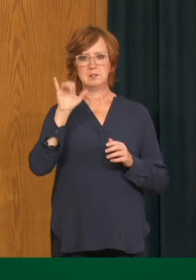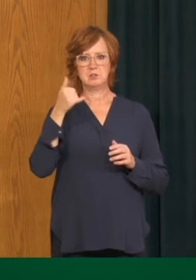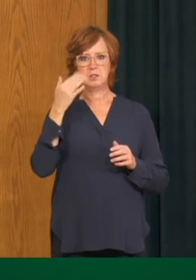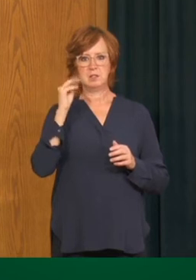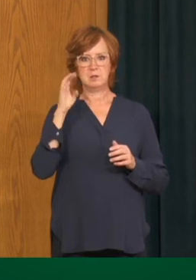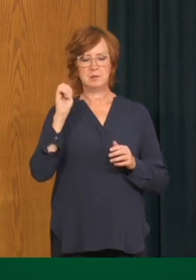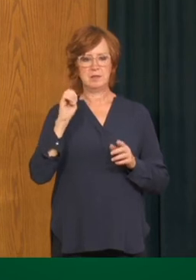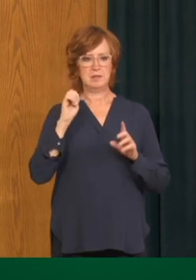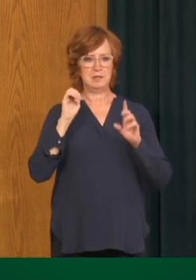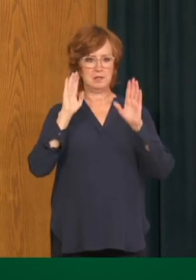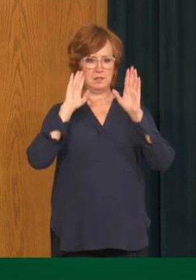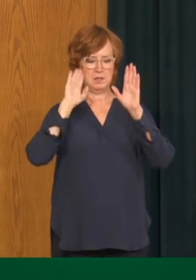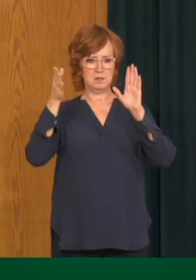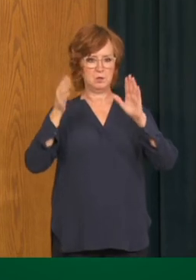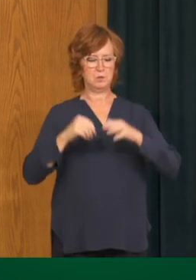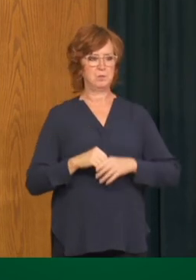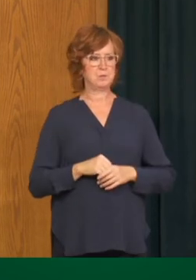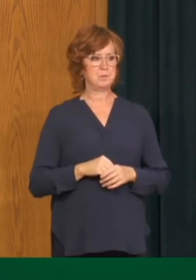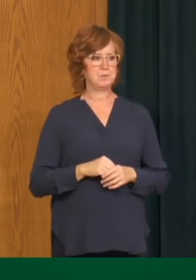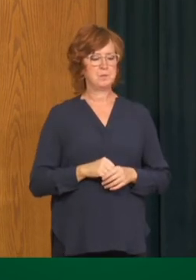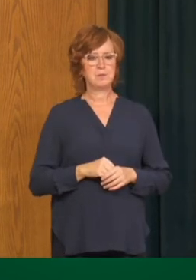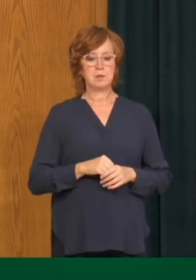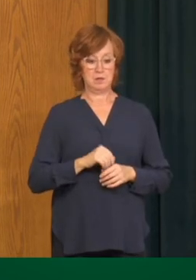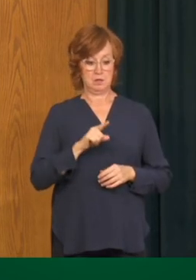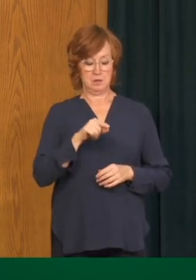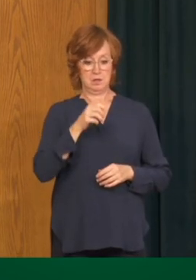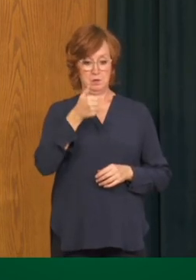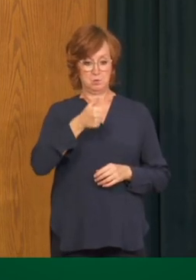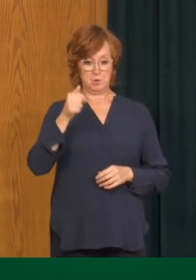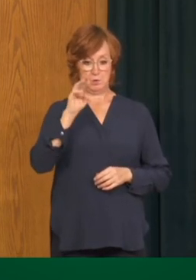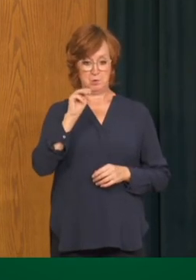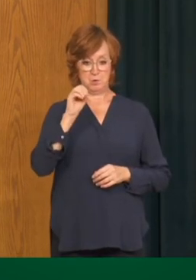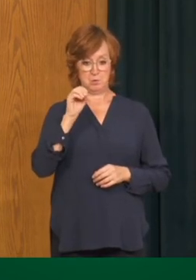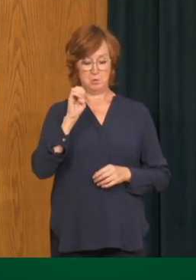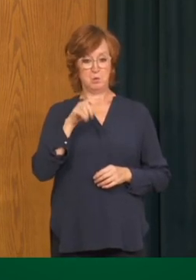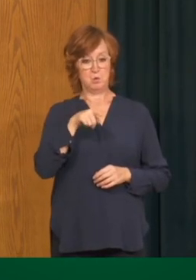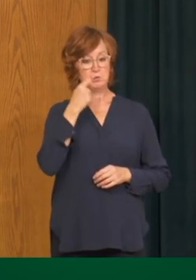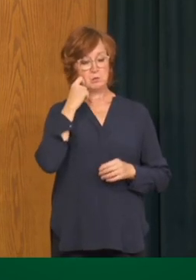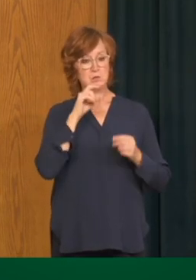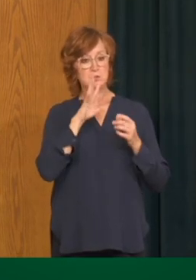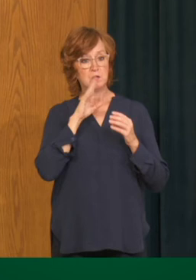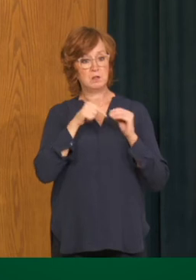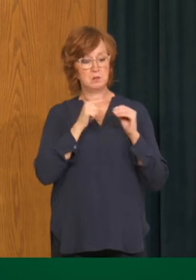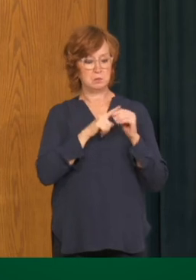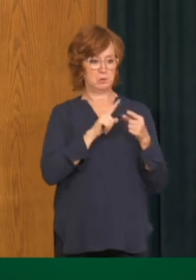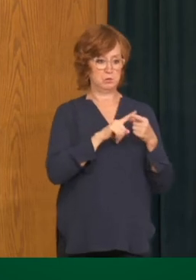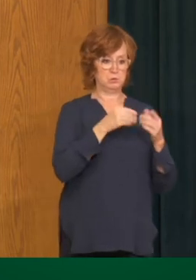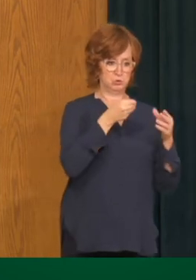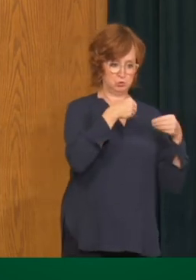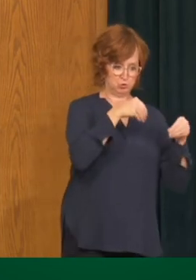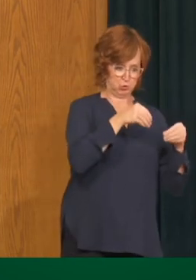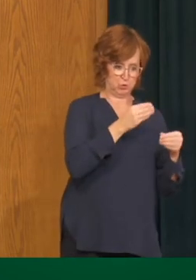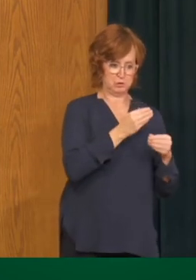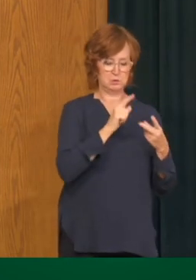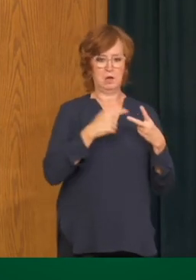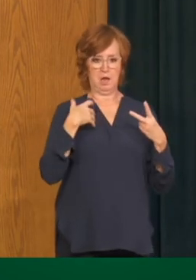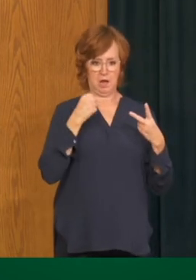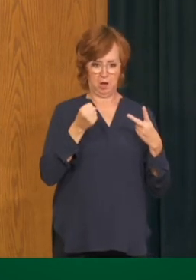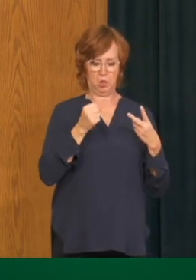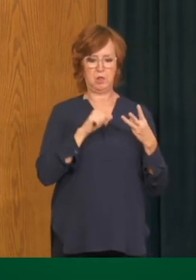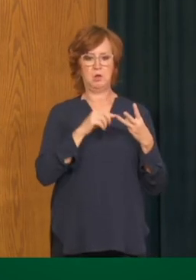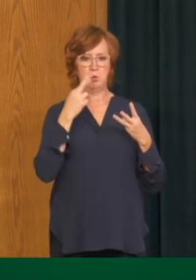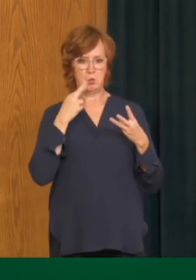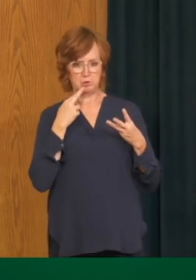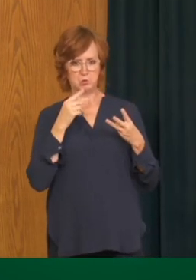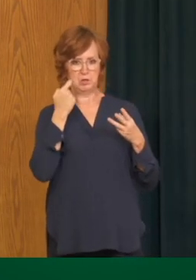CJME. Hi there. Mr. Premier, you referred to the reopening of the retail sector, the healthcare sector, and other sectors of